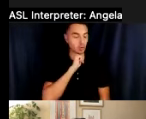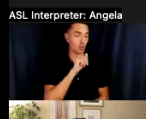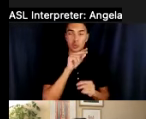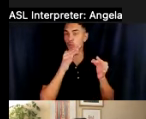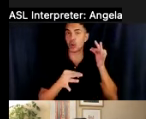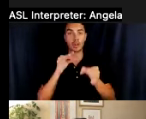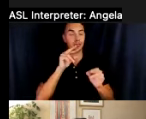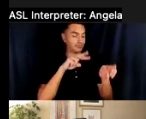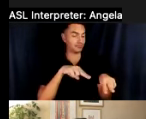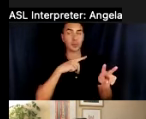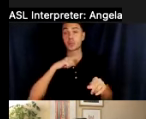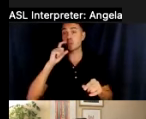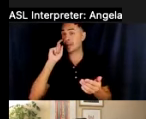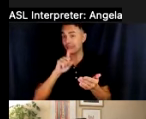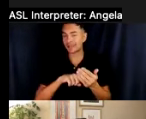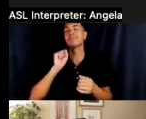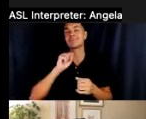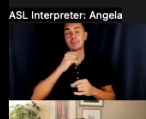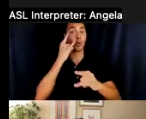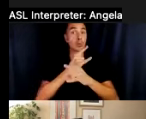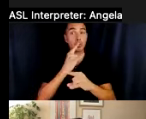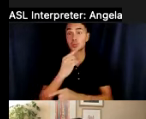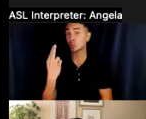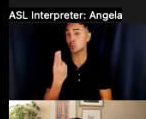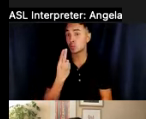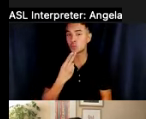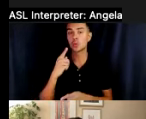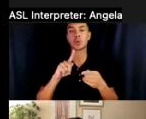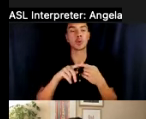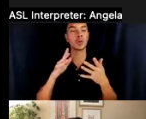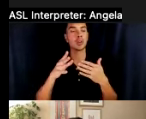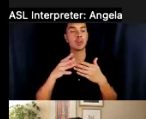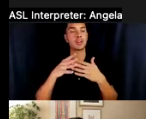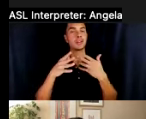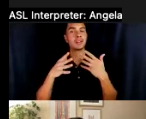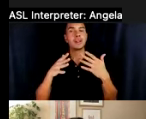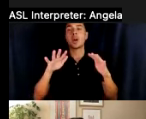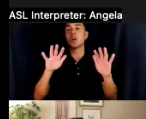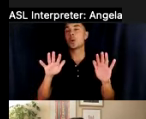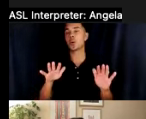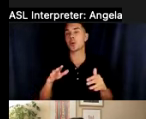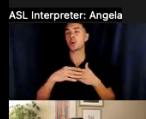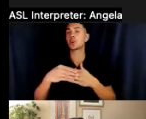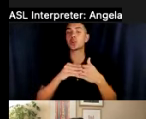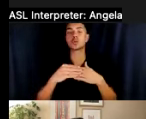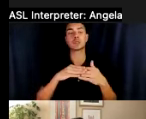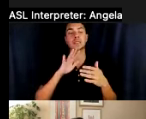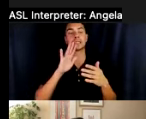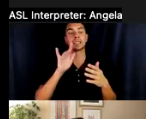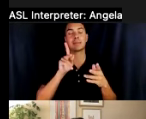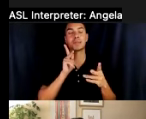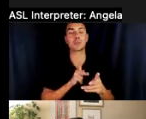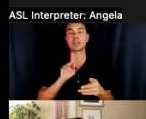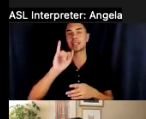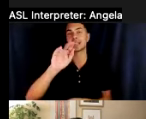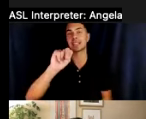realize that alcohol is used perhaps to loosen the victim or survivor's inhibitions. It's often